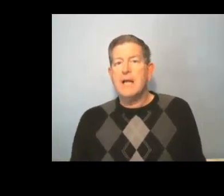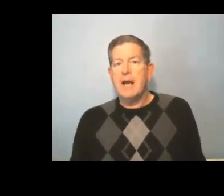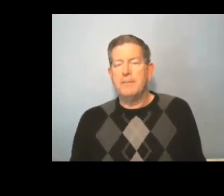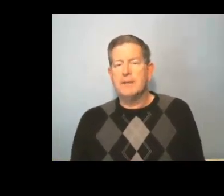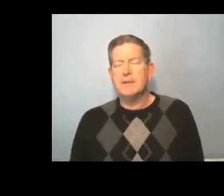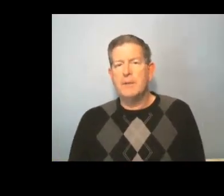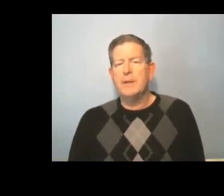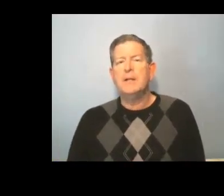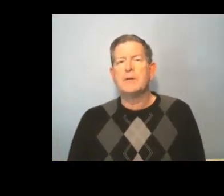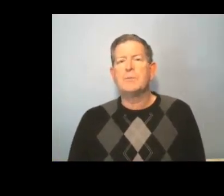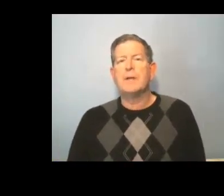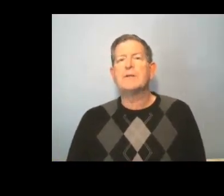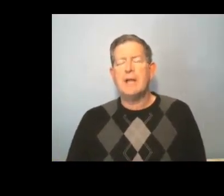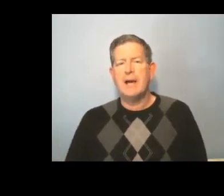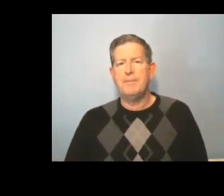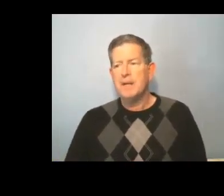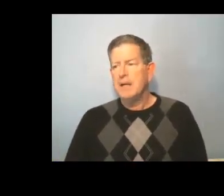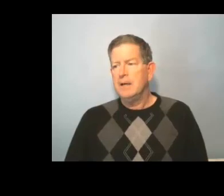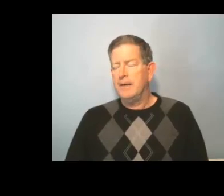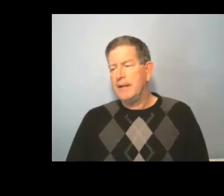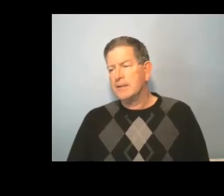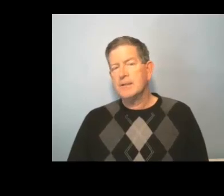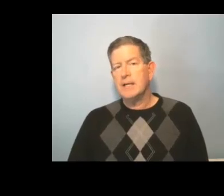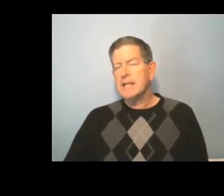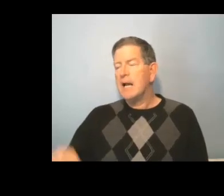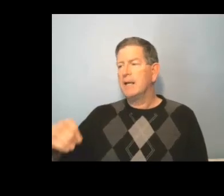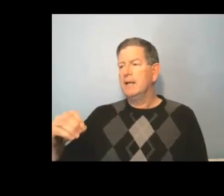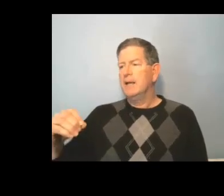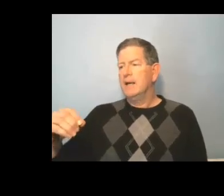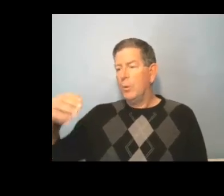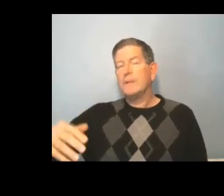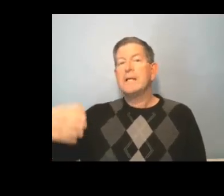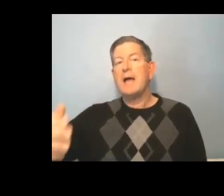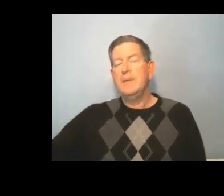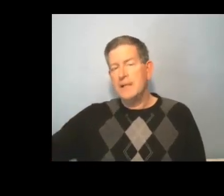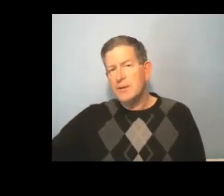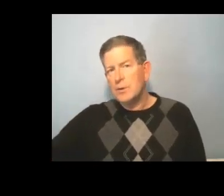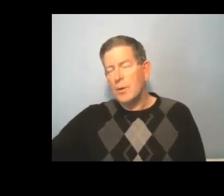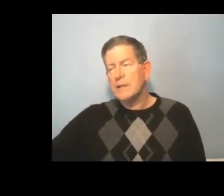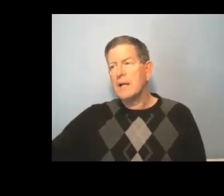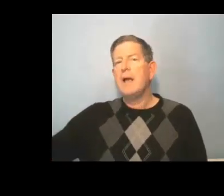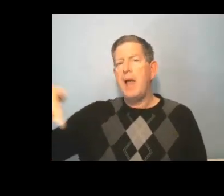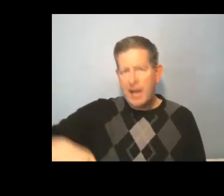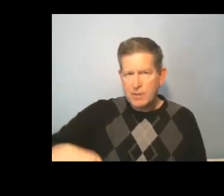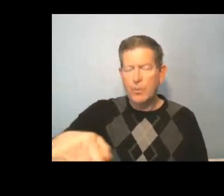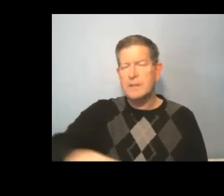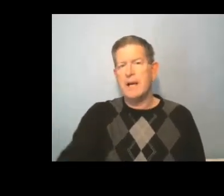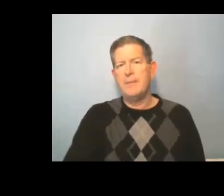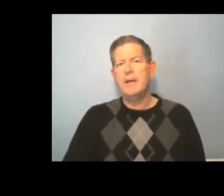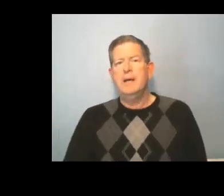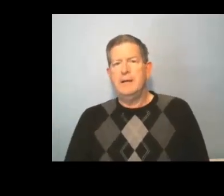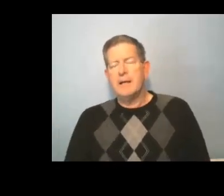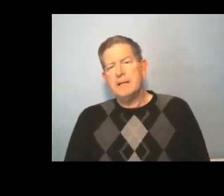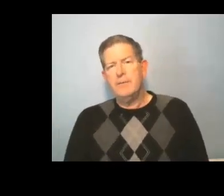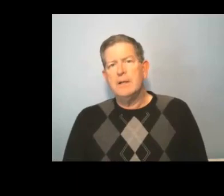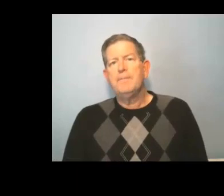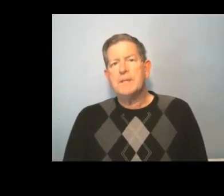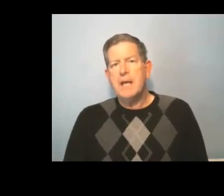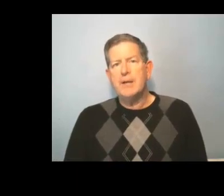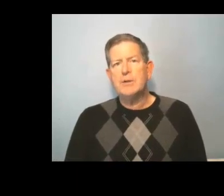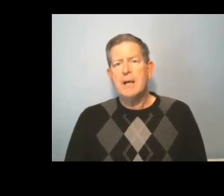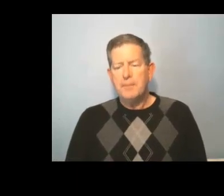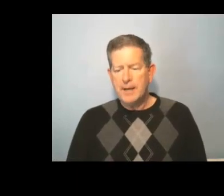is time, is the ability to express time. That is to say, telling what time it is or telling at what time an